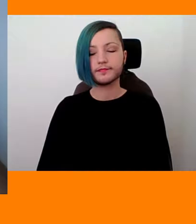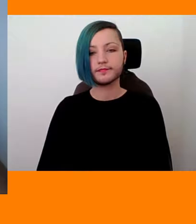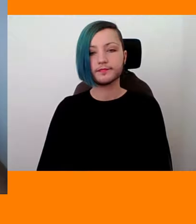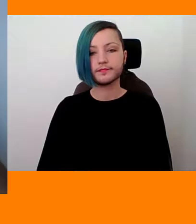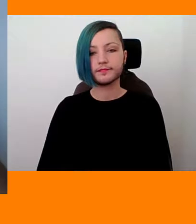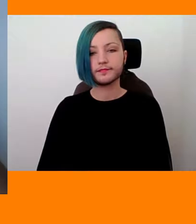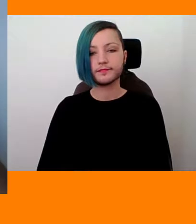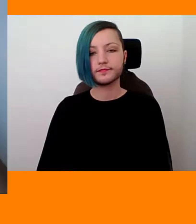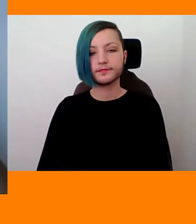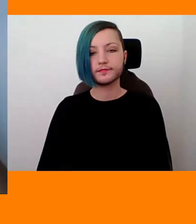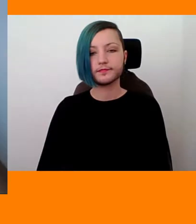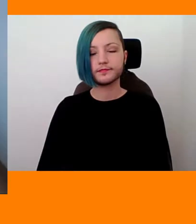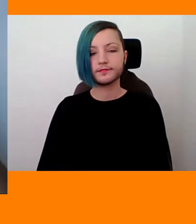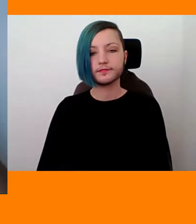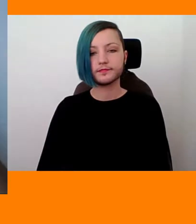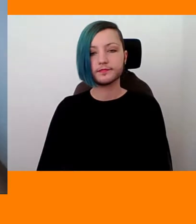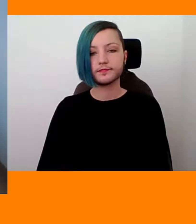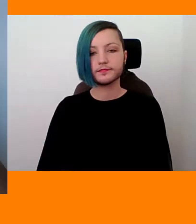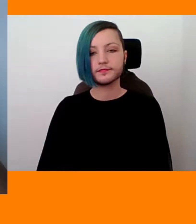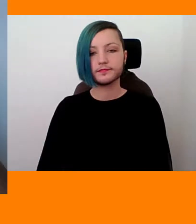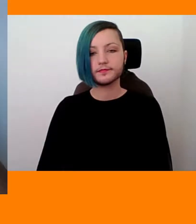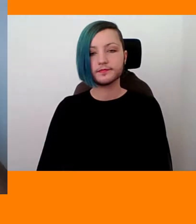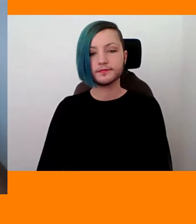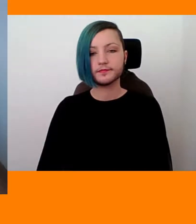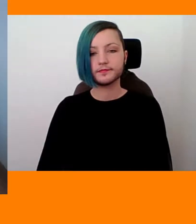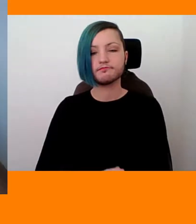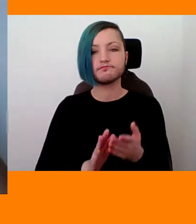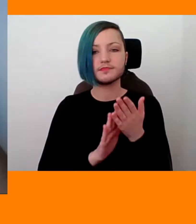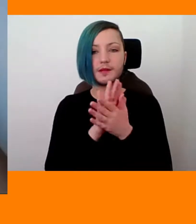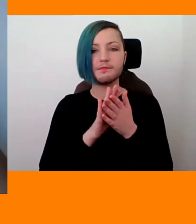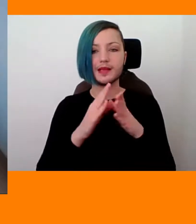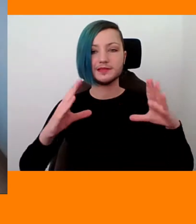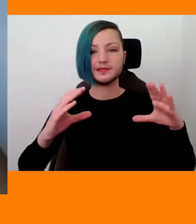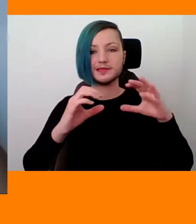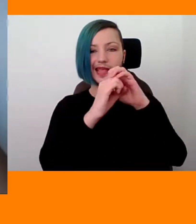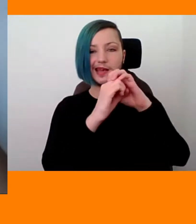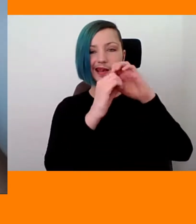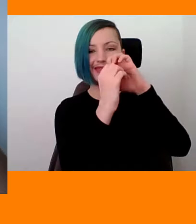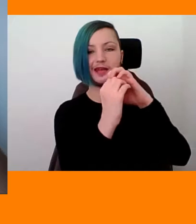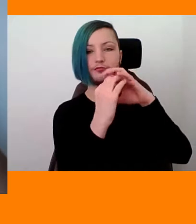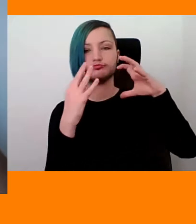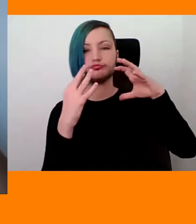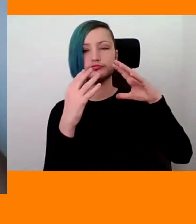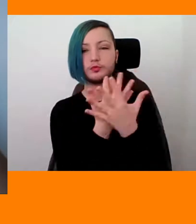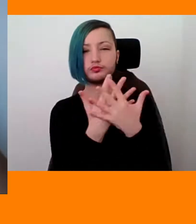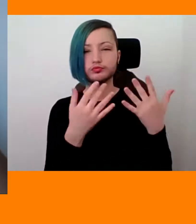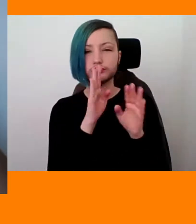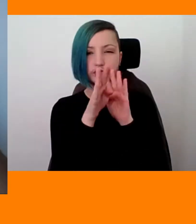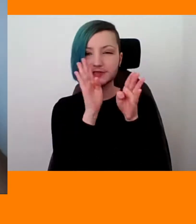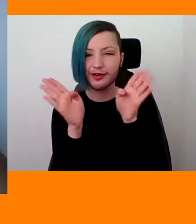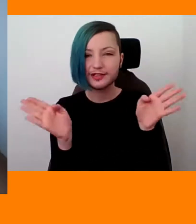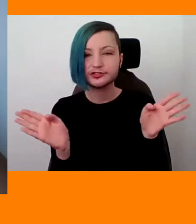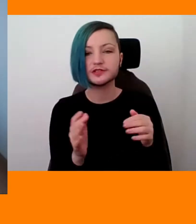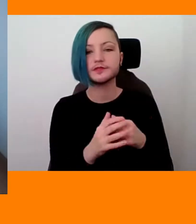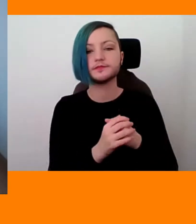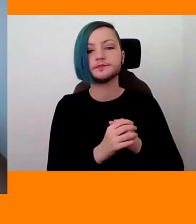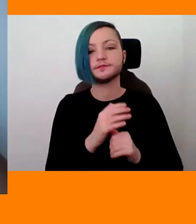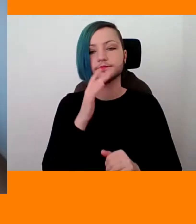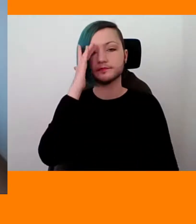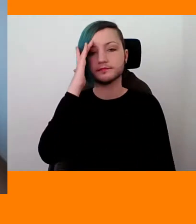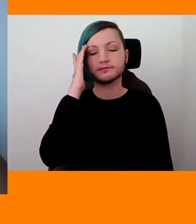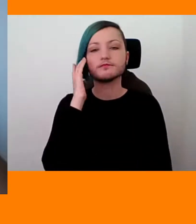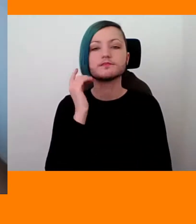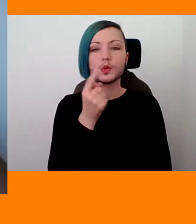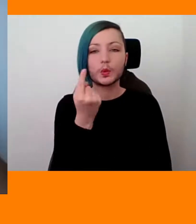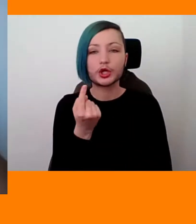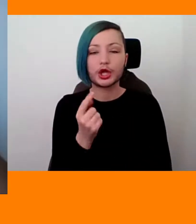and then your hair is going to go in multiple directions. So your curls are going to go